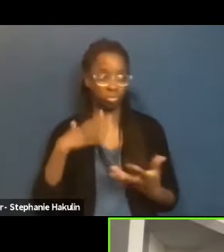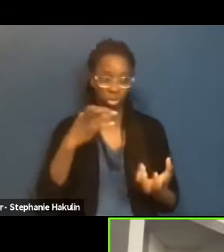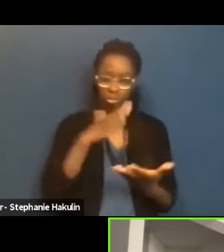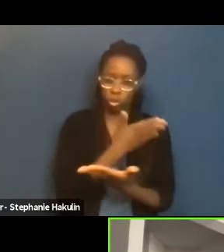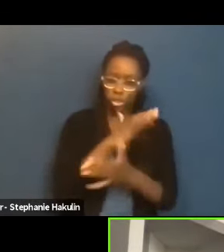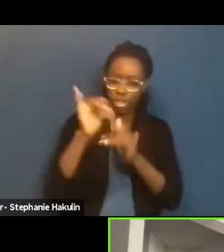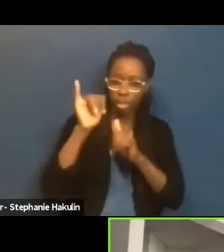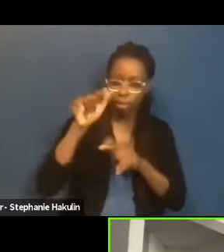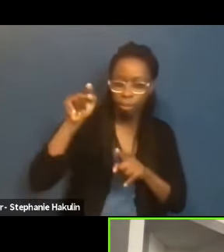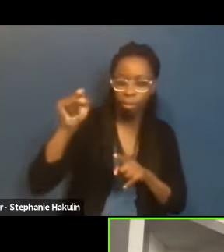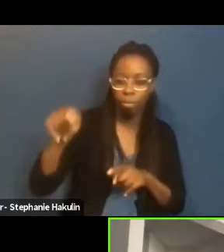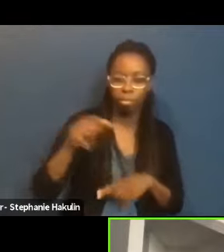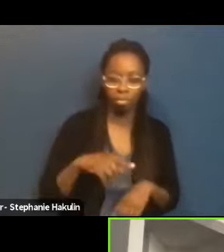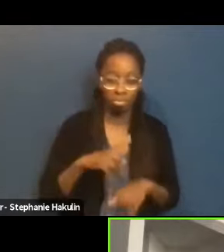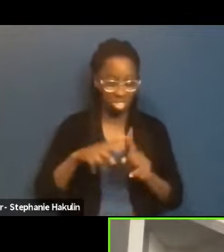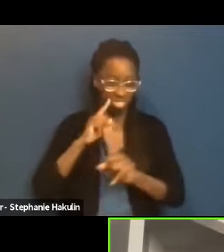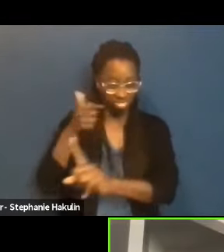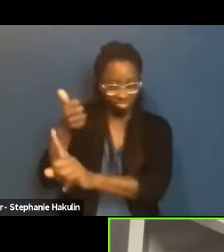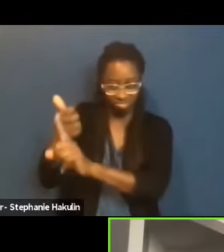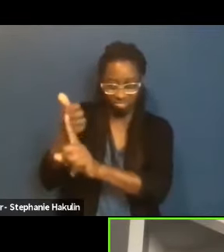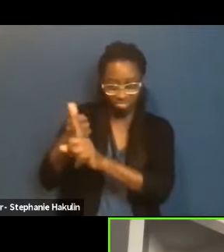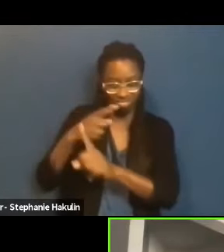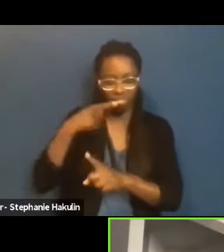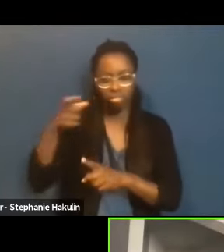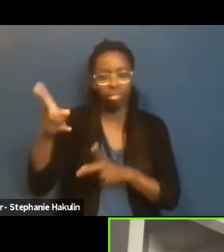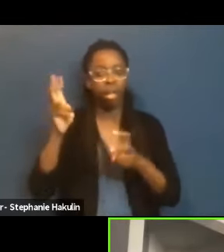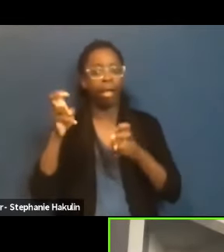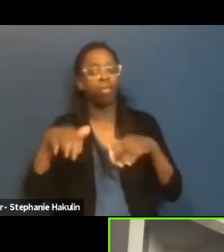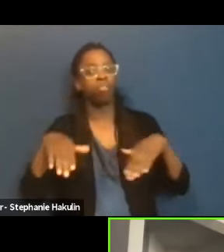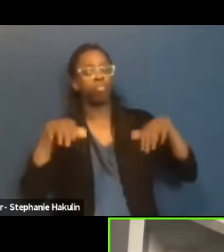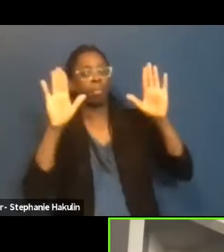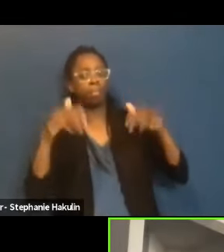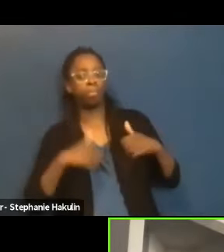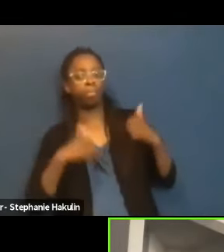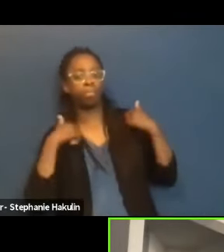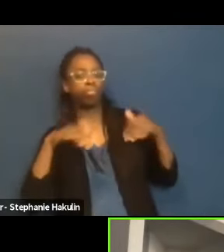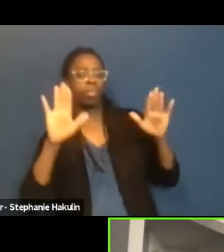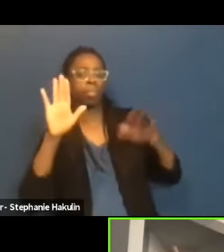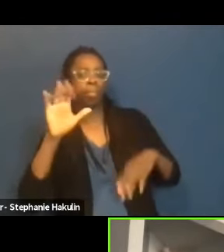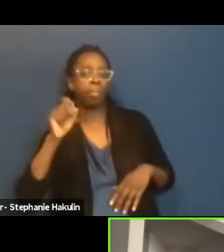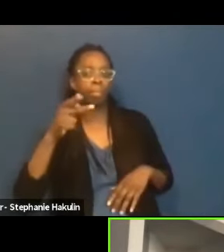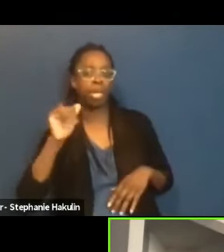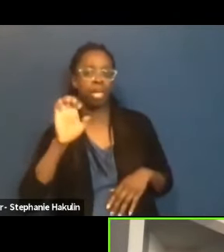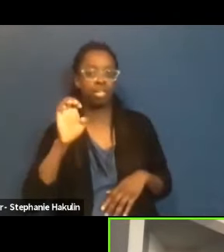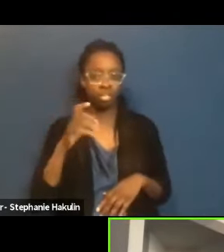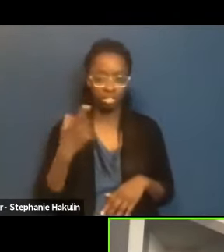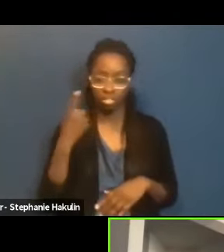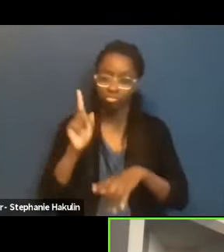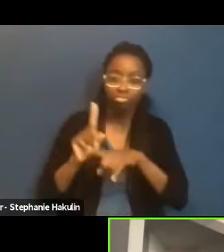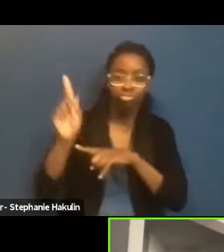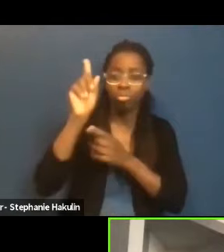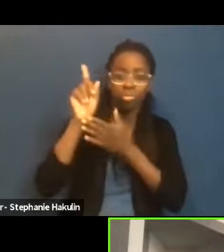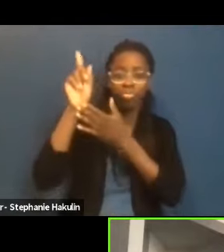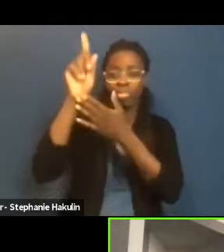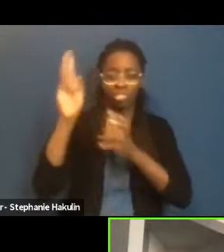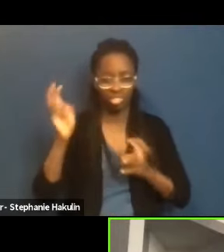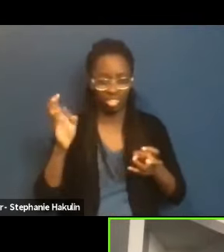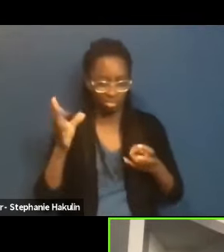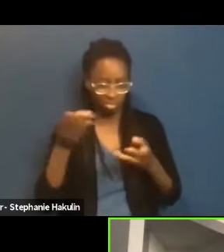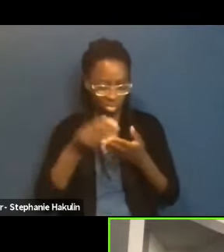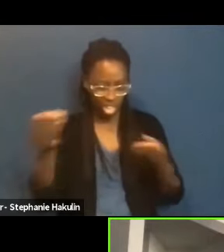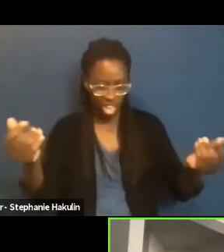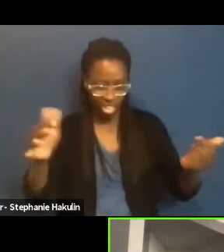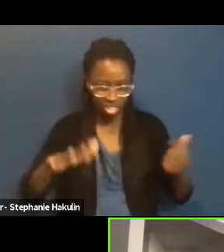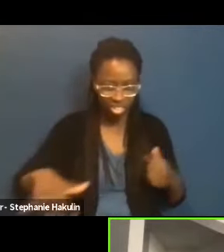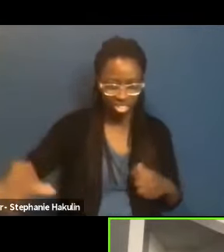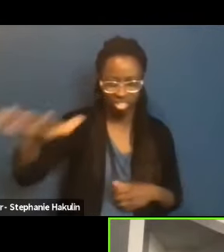traded in your spaceship to buy back your 40 acres and a mule, purchase the plantation and master's daughters